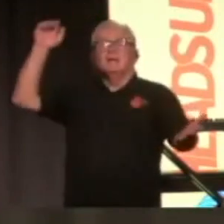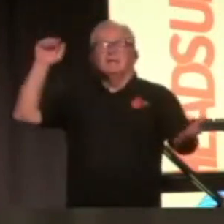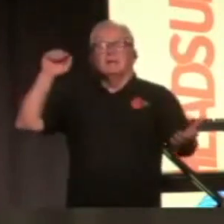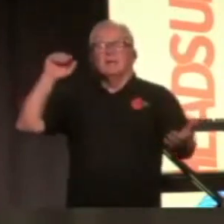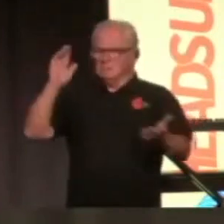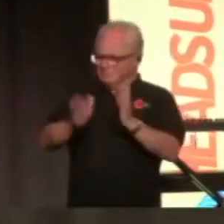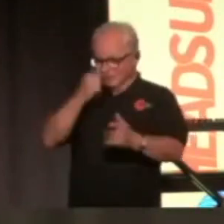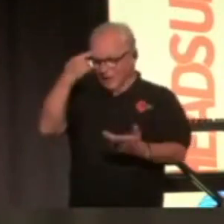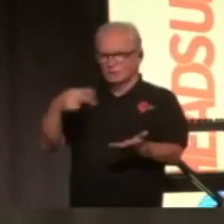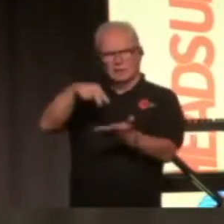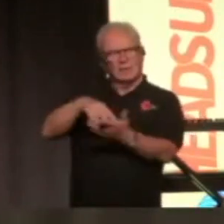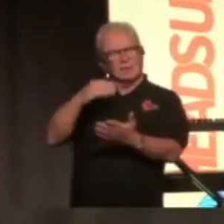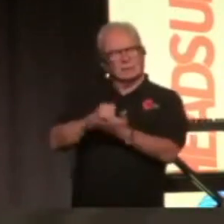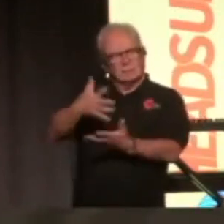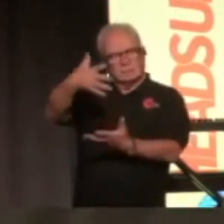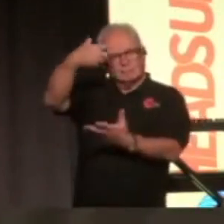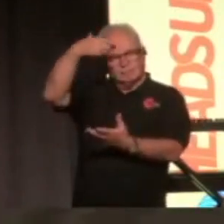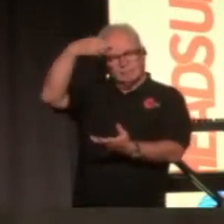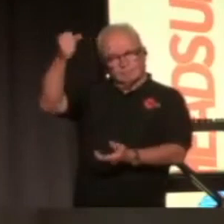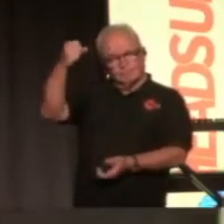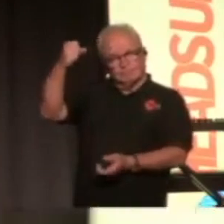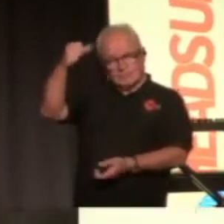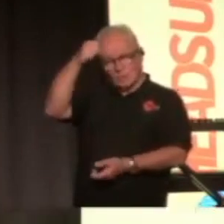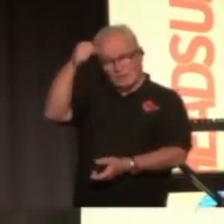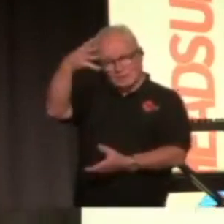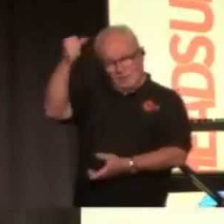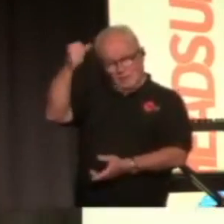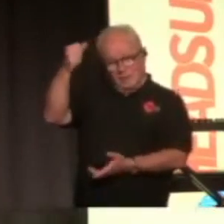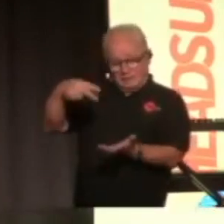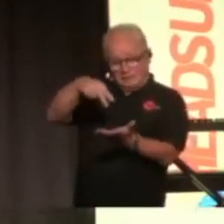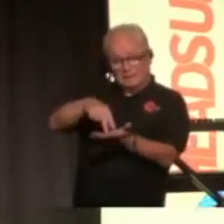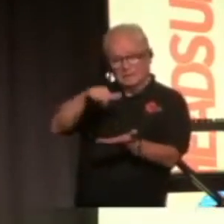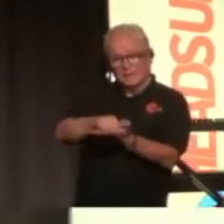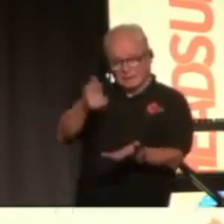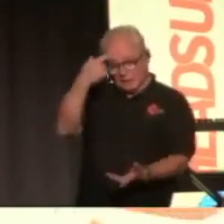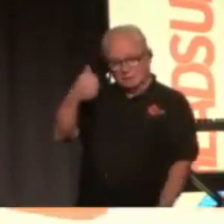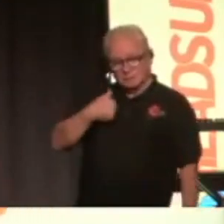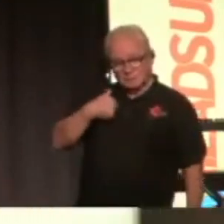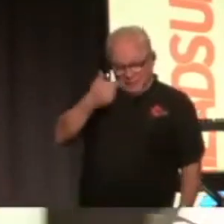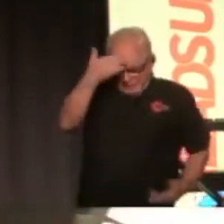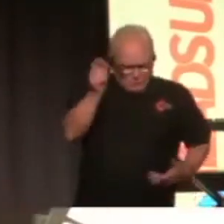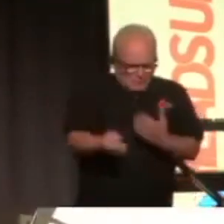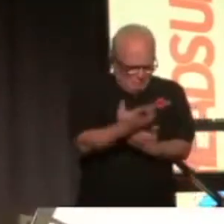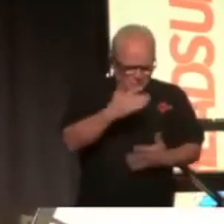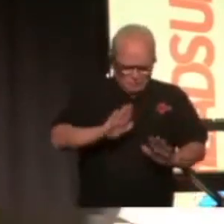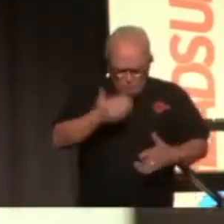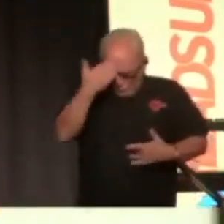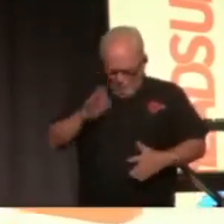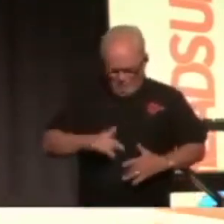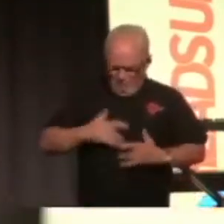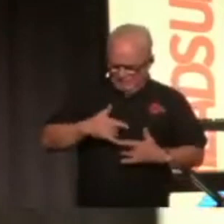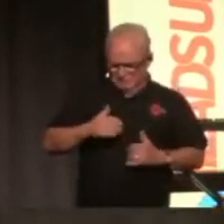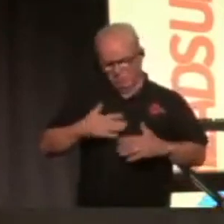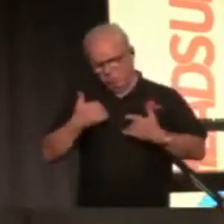You can stand on that. To understand, that's the bit that you have to stand on. I don't know what's going on, and I don't know how I feel, and I don't feel too good,